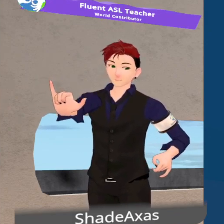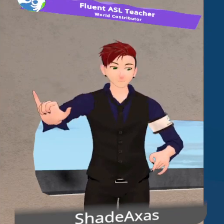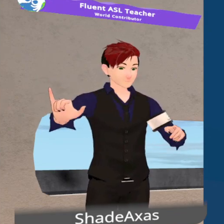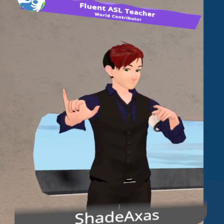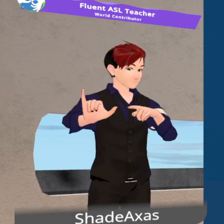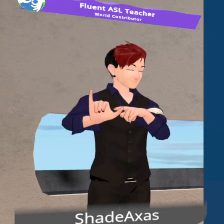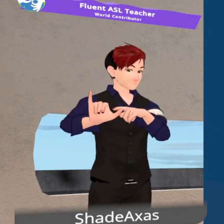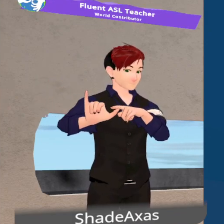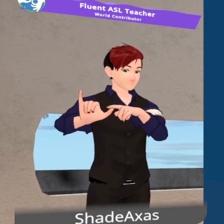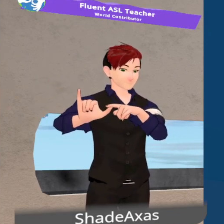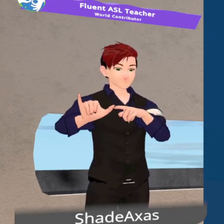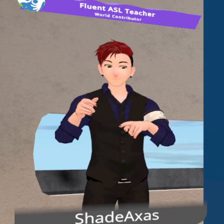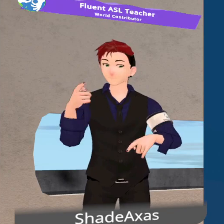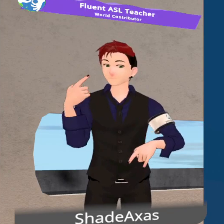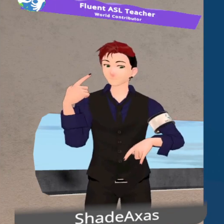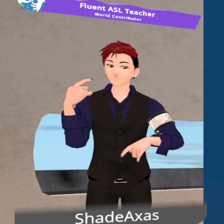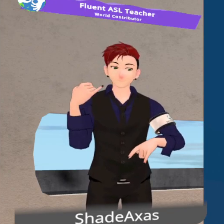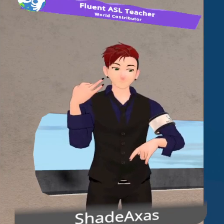There we go.